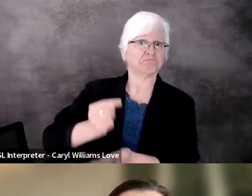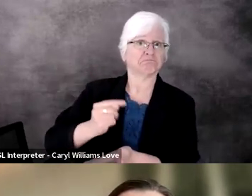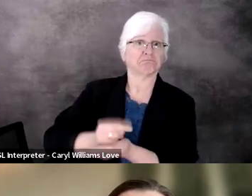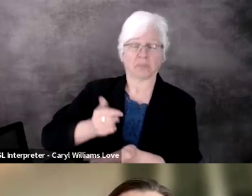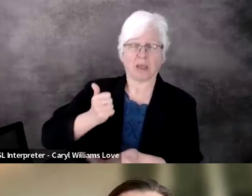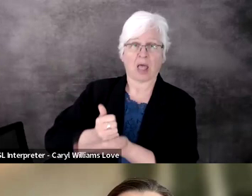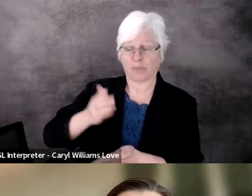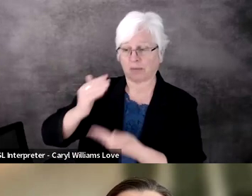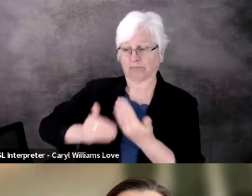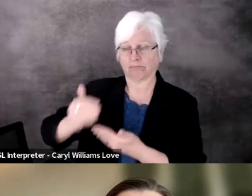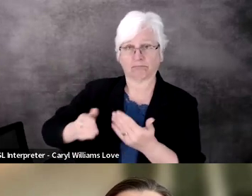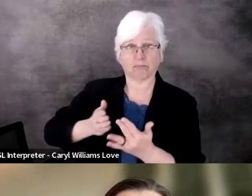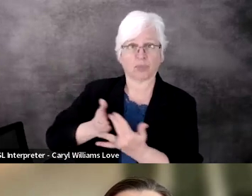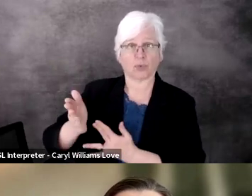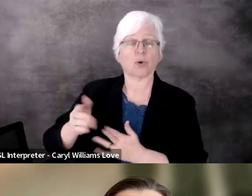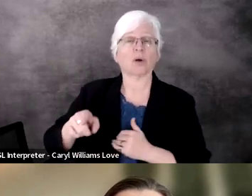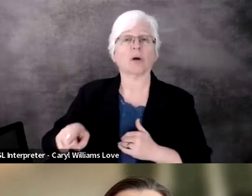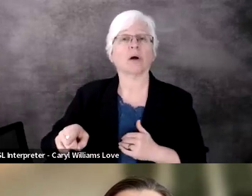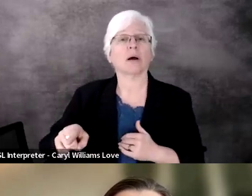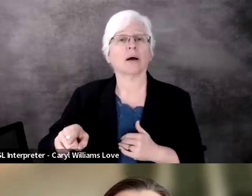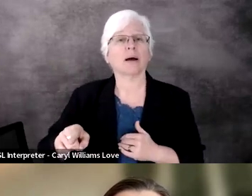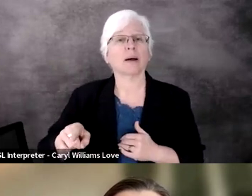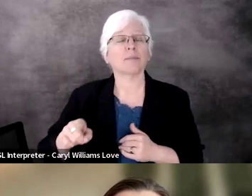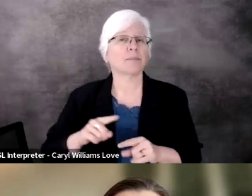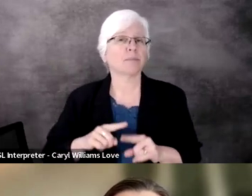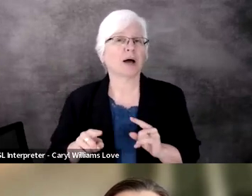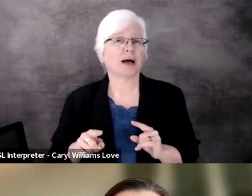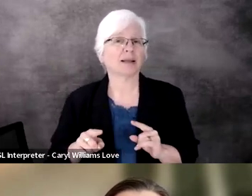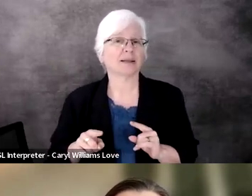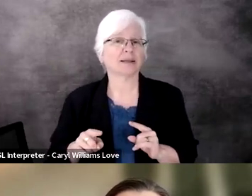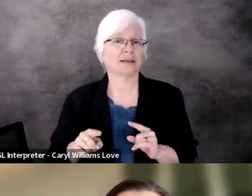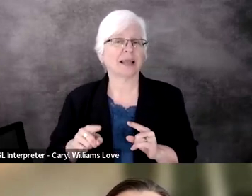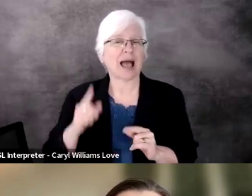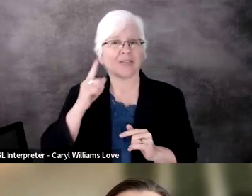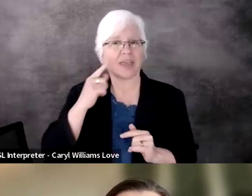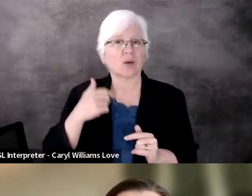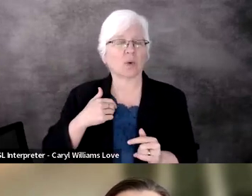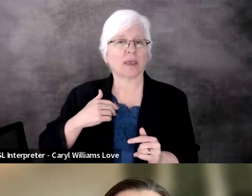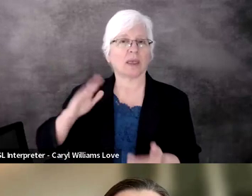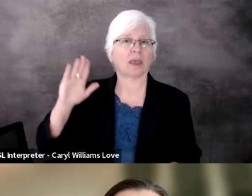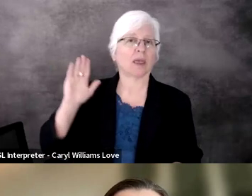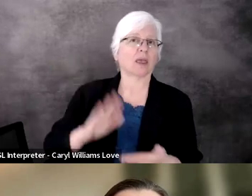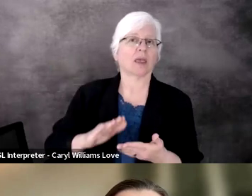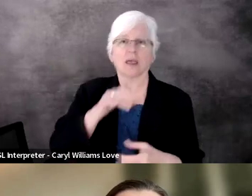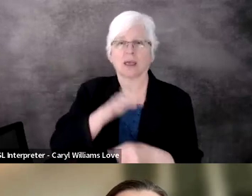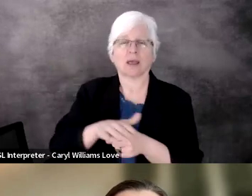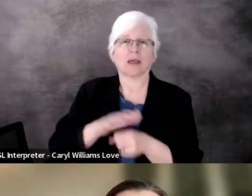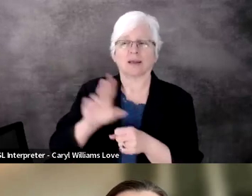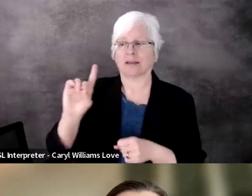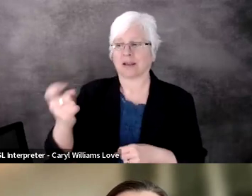their overdose. However, I think that we probably underdiagnose and underestimate the number of patients that